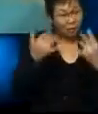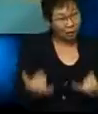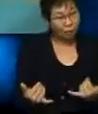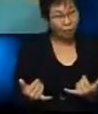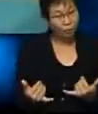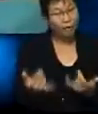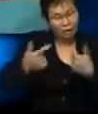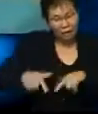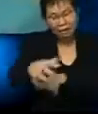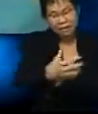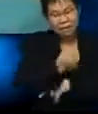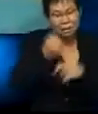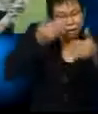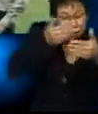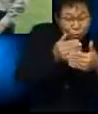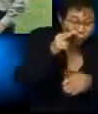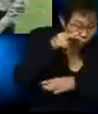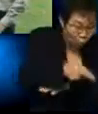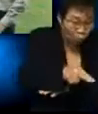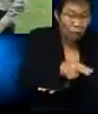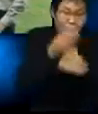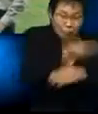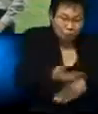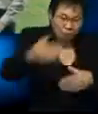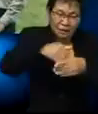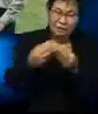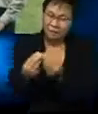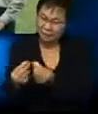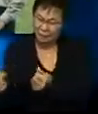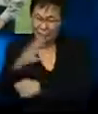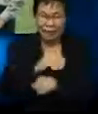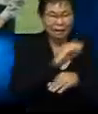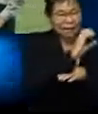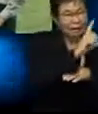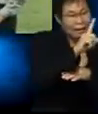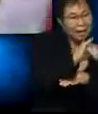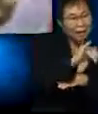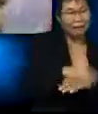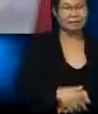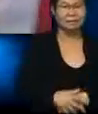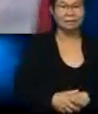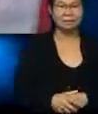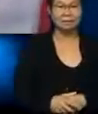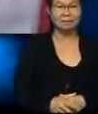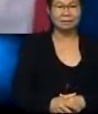Now, let's take a closer look at the particles in the sand and clay.